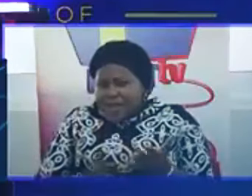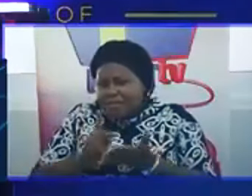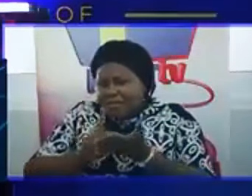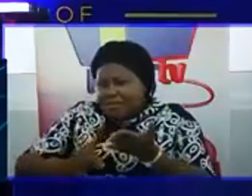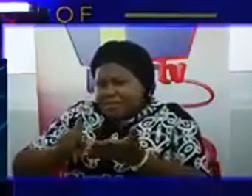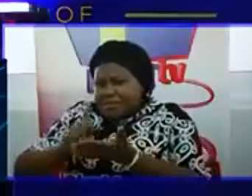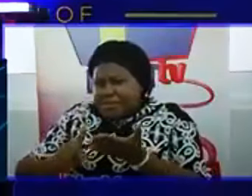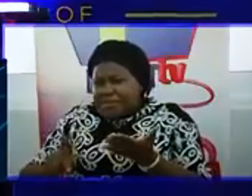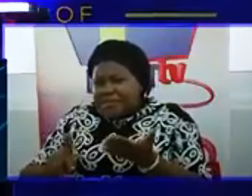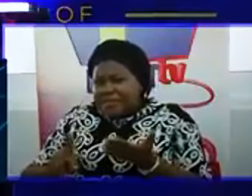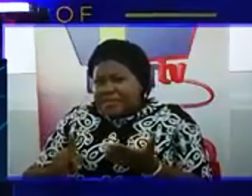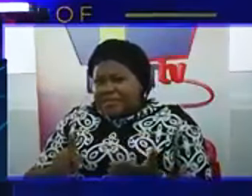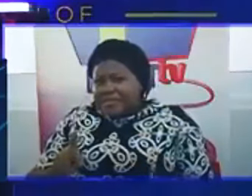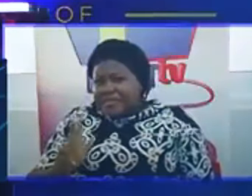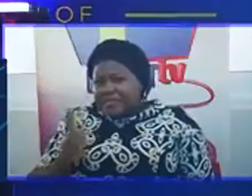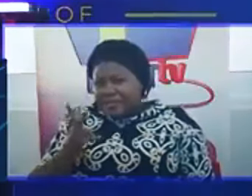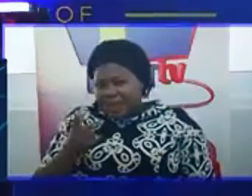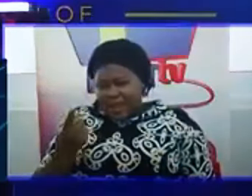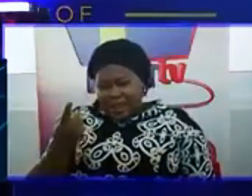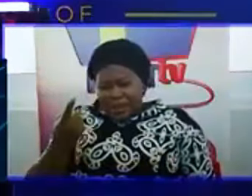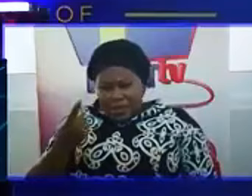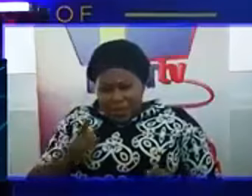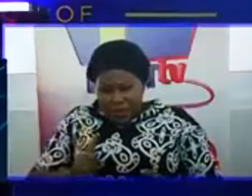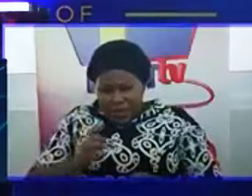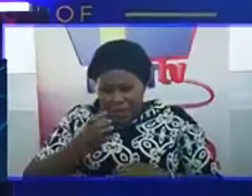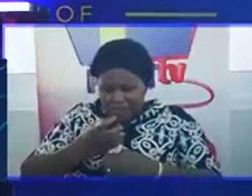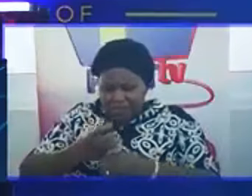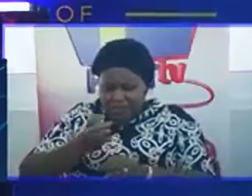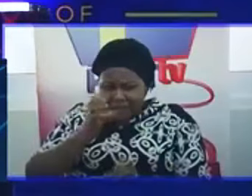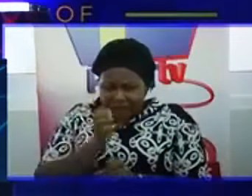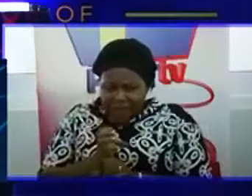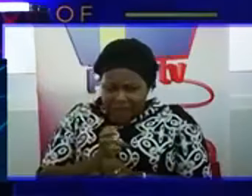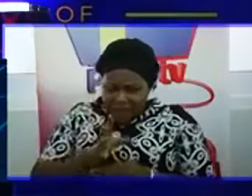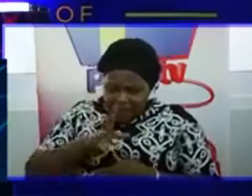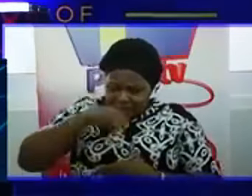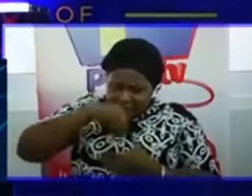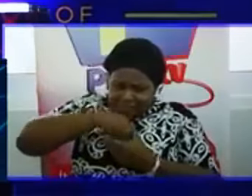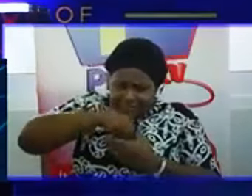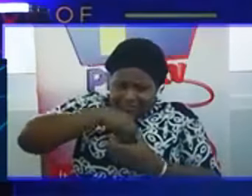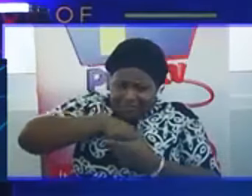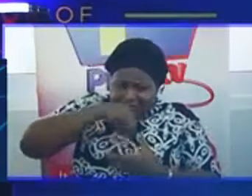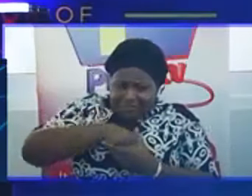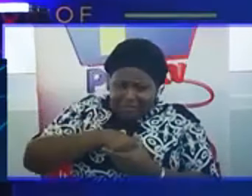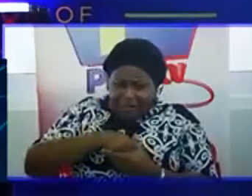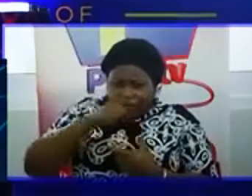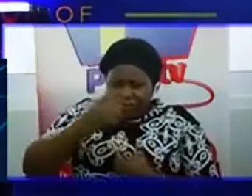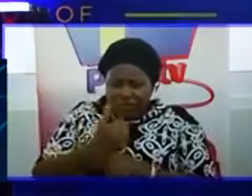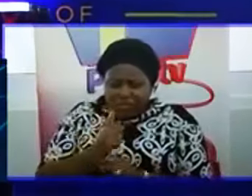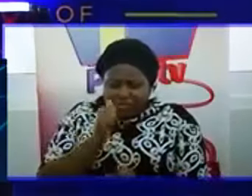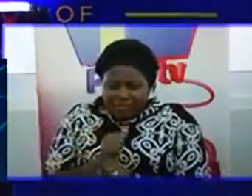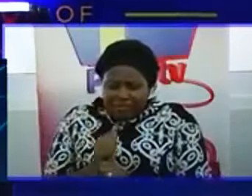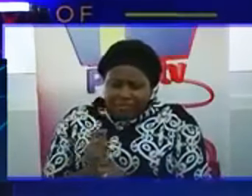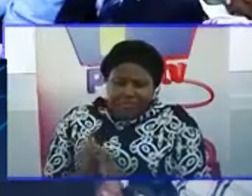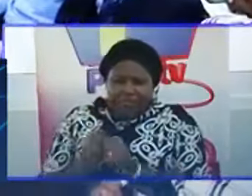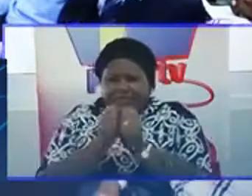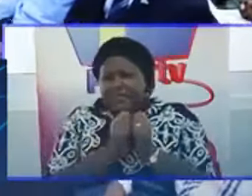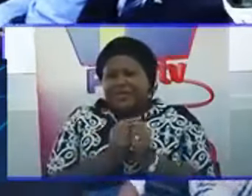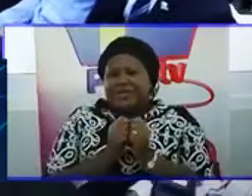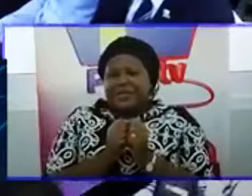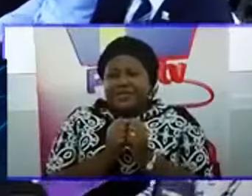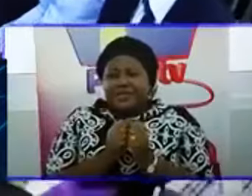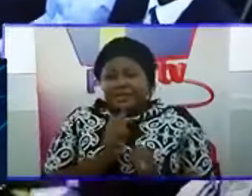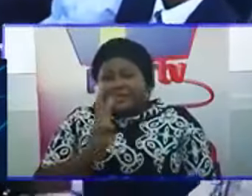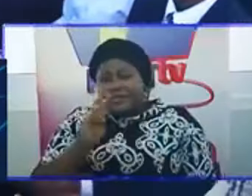13 says that when you created my innermost being, you knit me together. Then 16 says